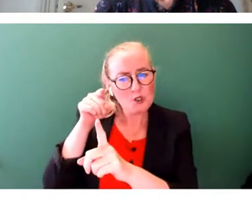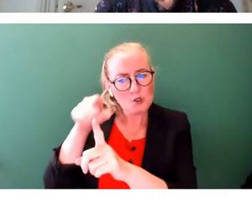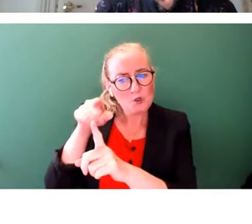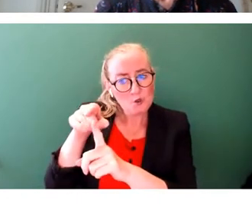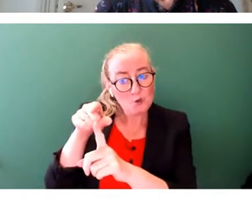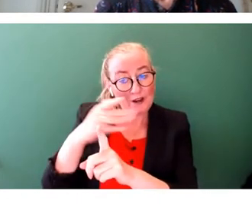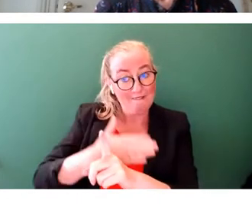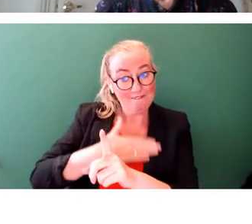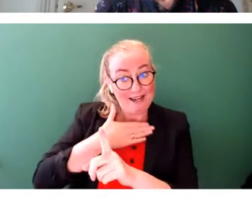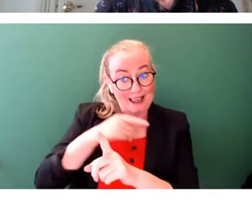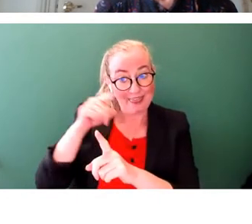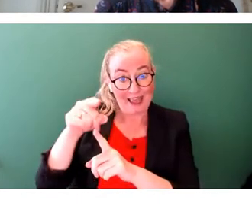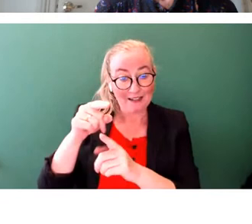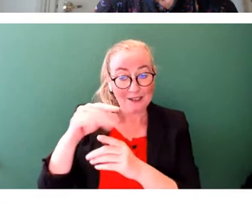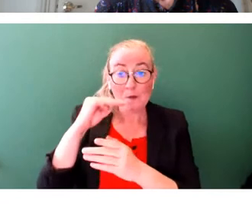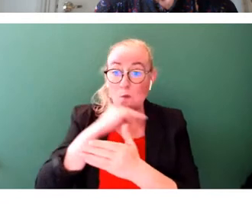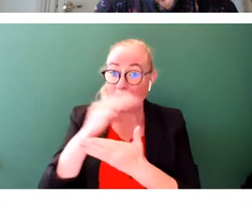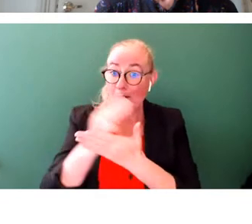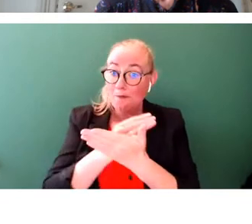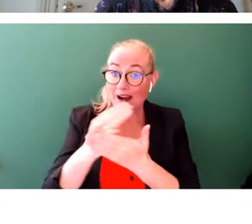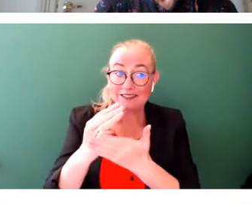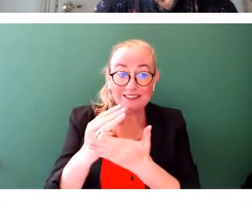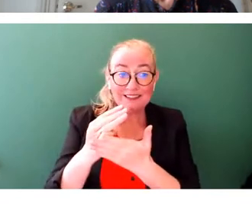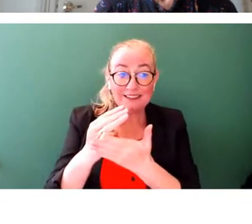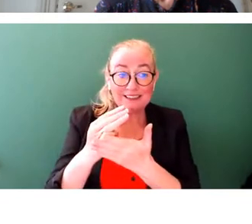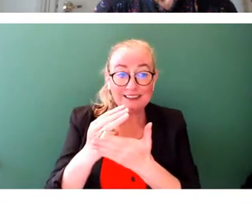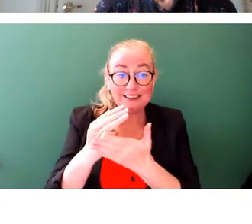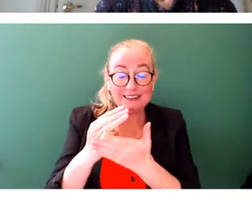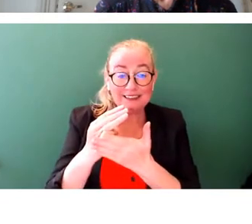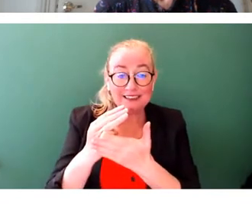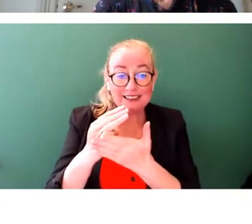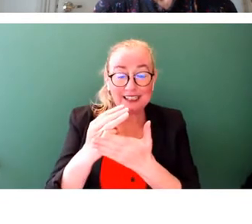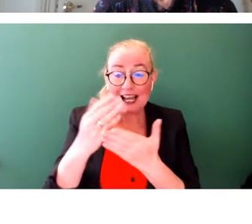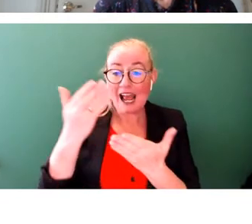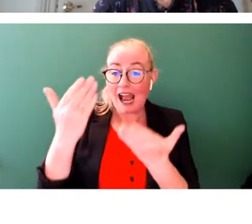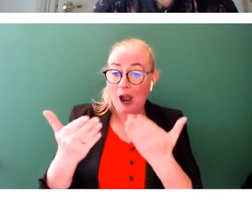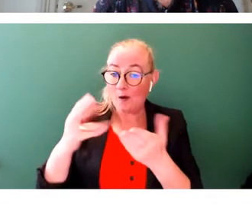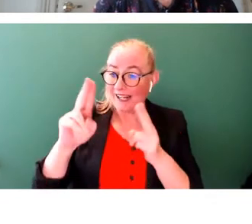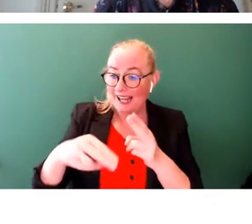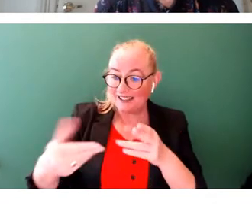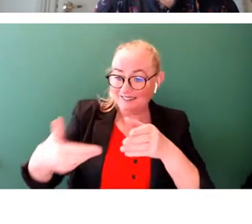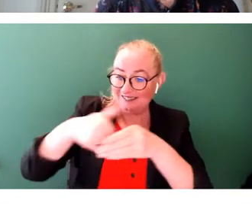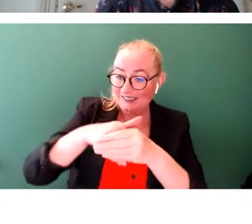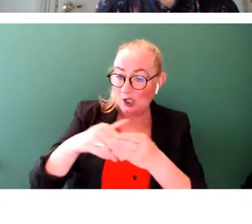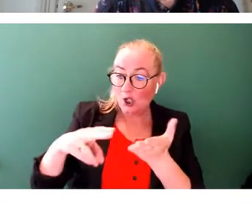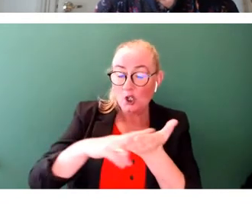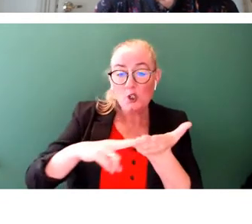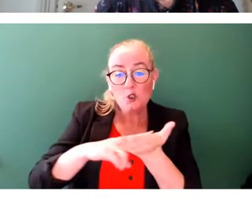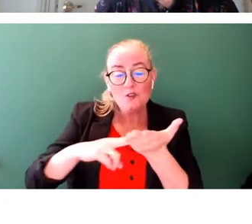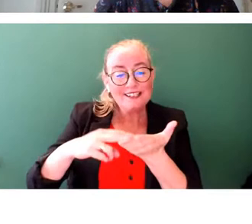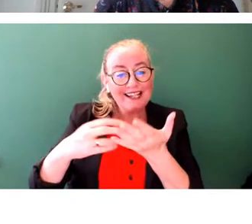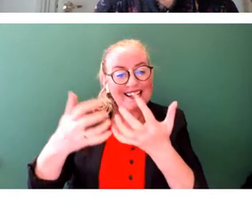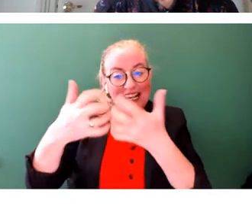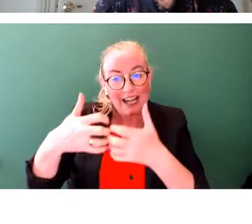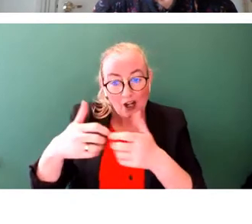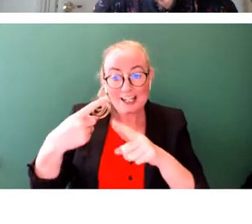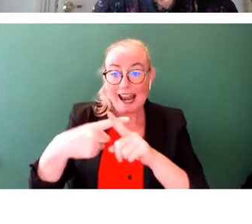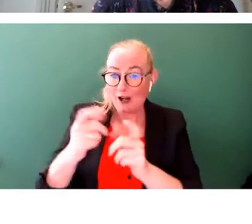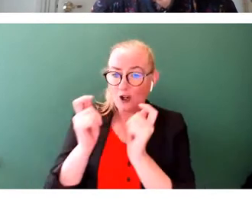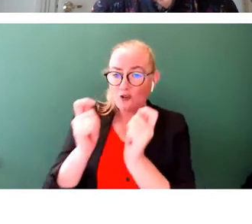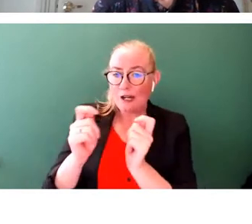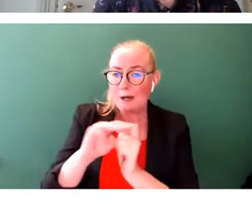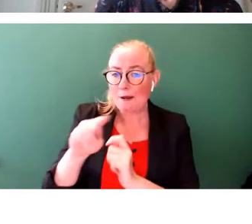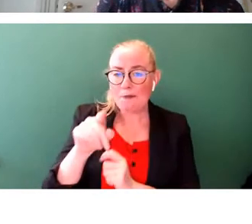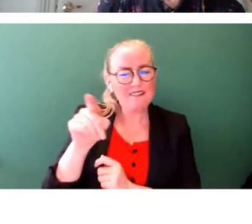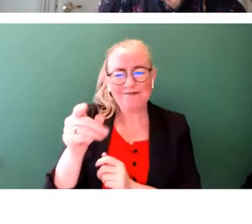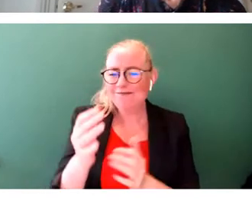role to play in maybe kind of bringing on the use of technology and as a resource to train people? Yeah, absolutely.